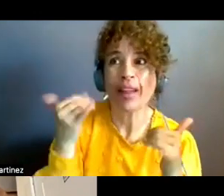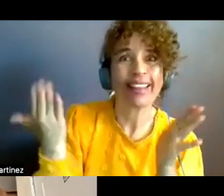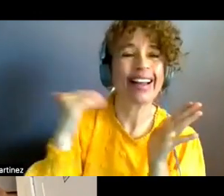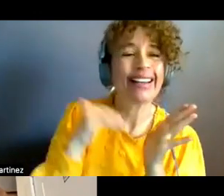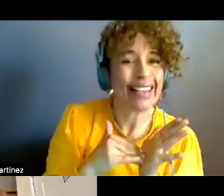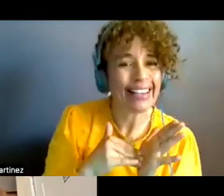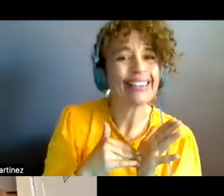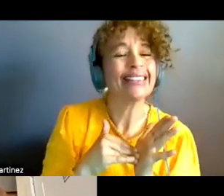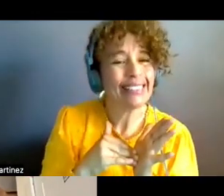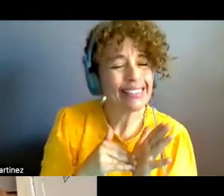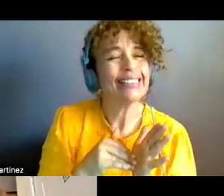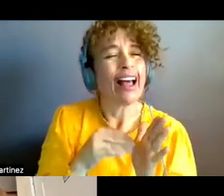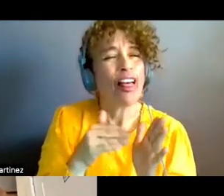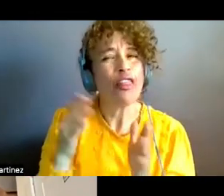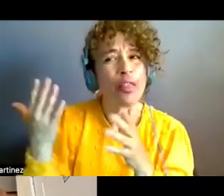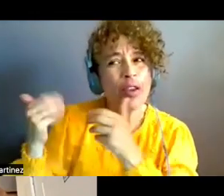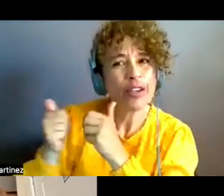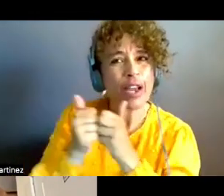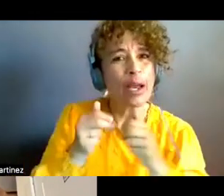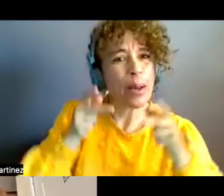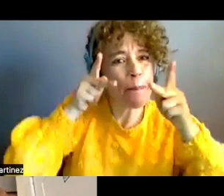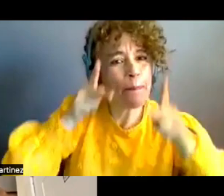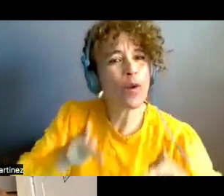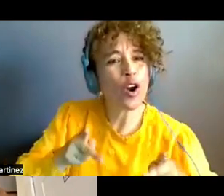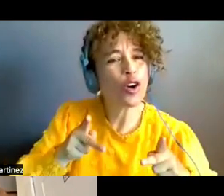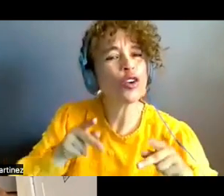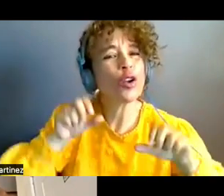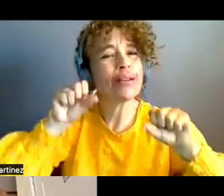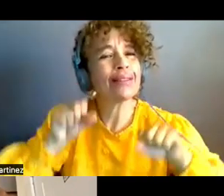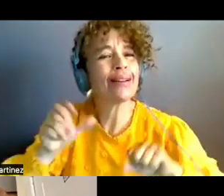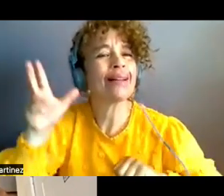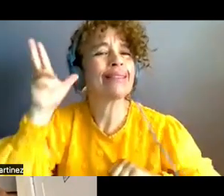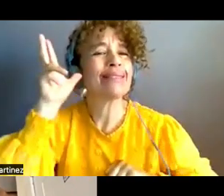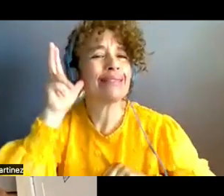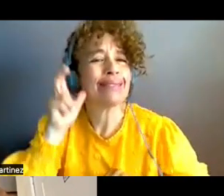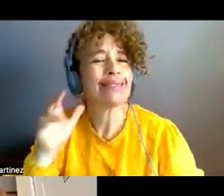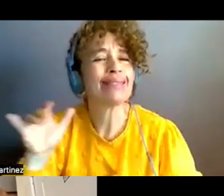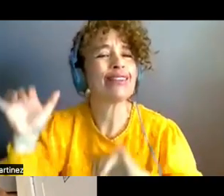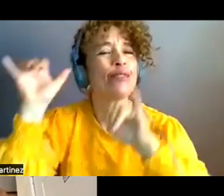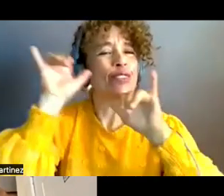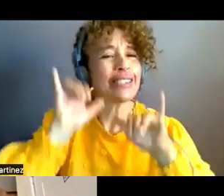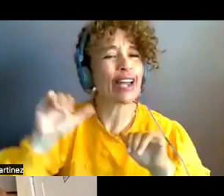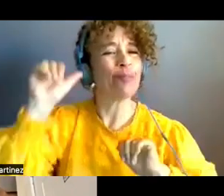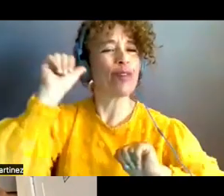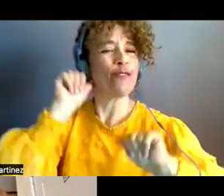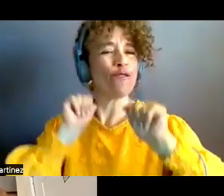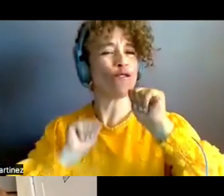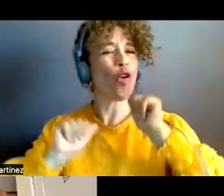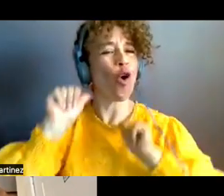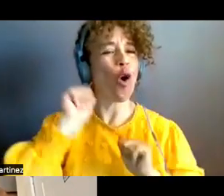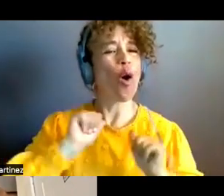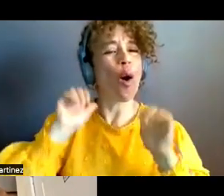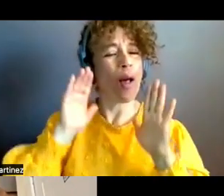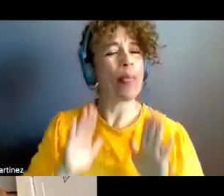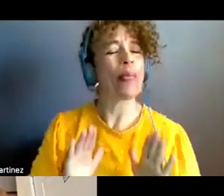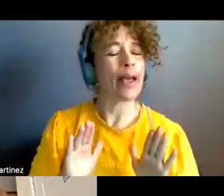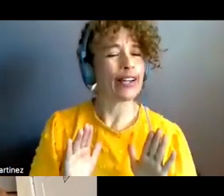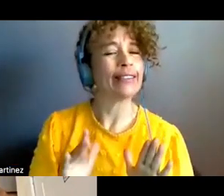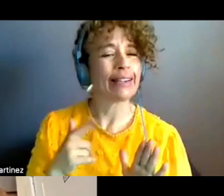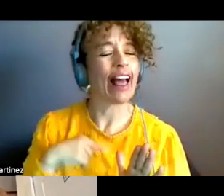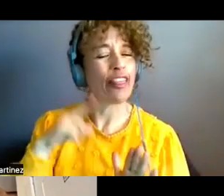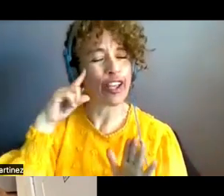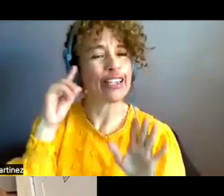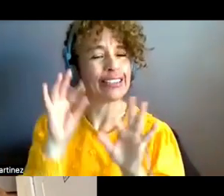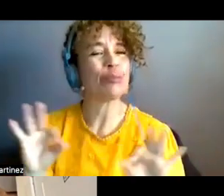Yeah. So they come in person, but then they're able to listen to the same performance, you know, that's been filmed, which I think is